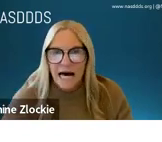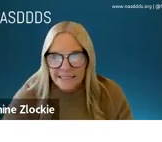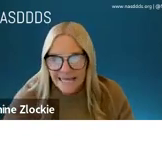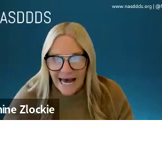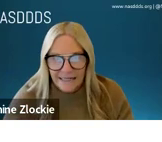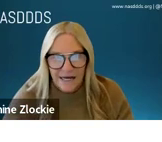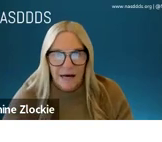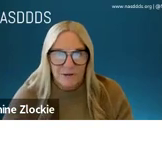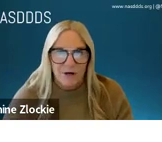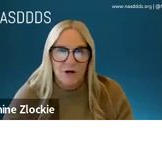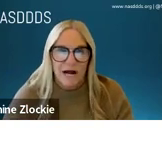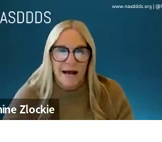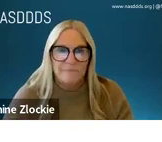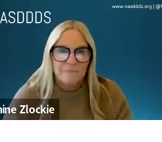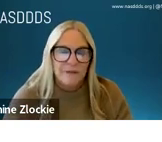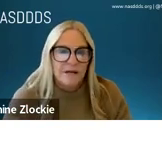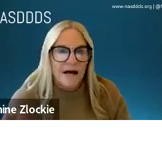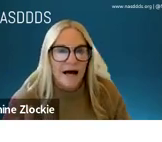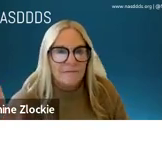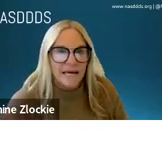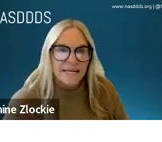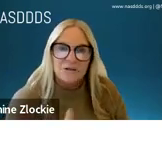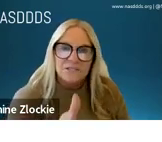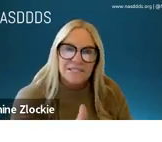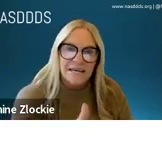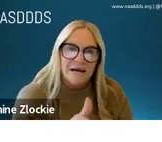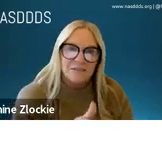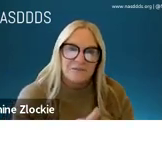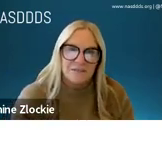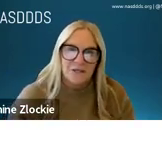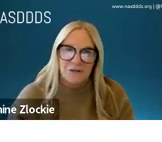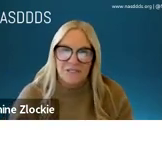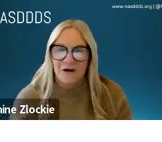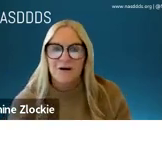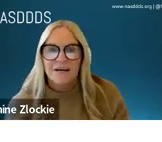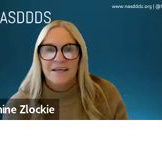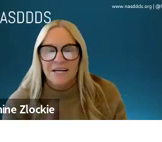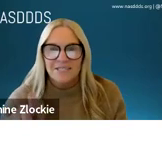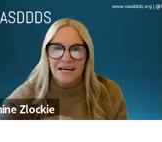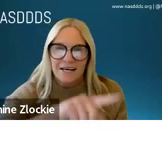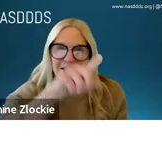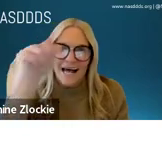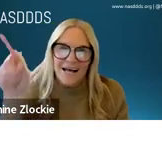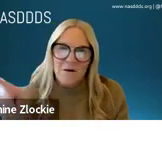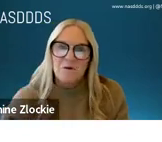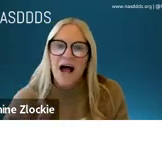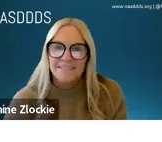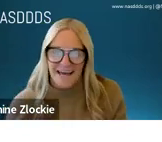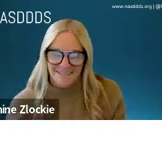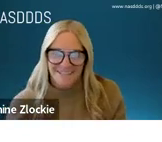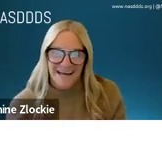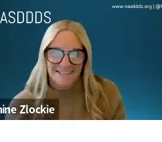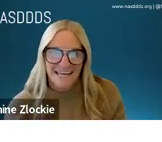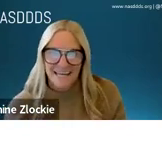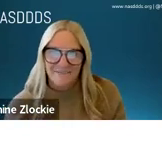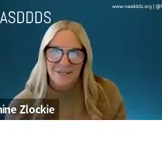It's a lot of data about the program. Then it goes to CMS review. So there's a